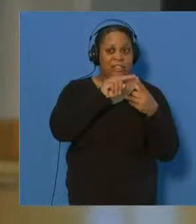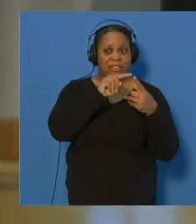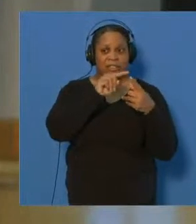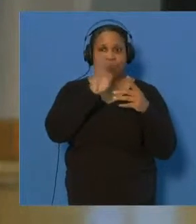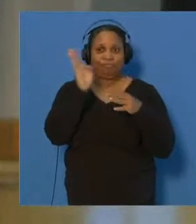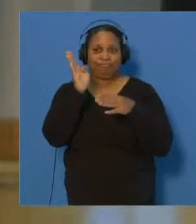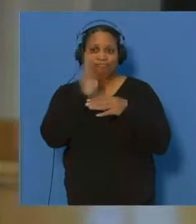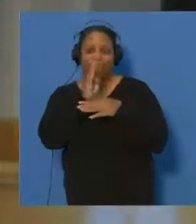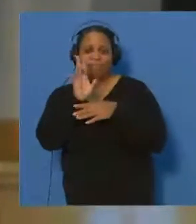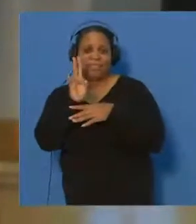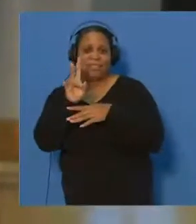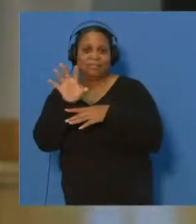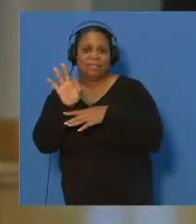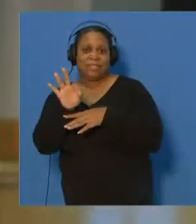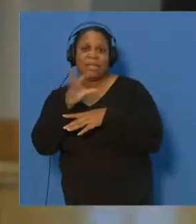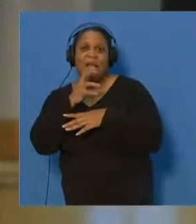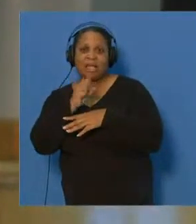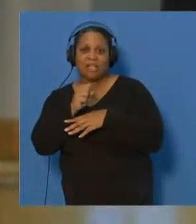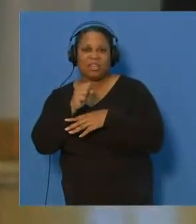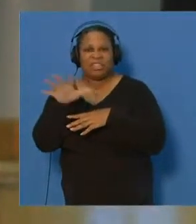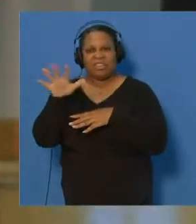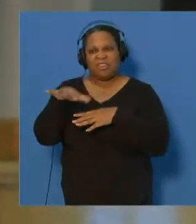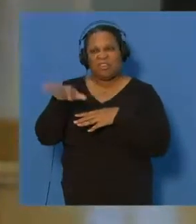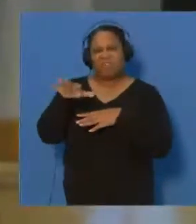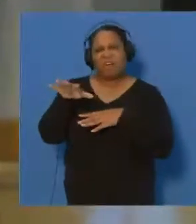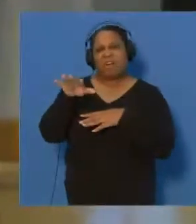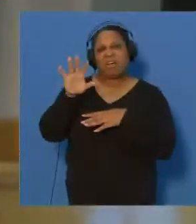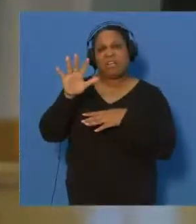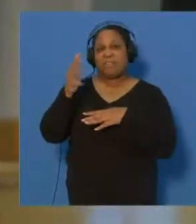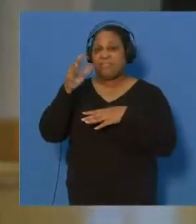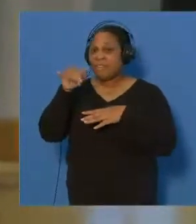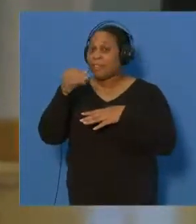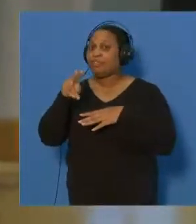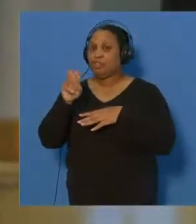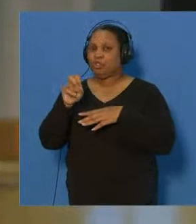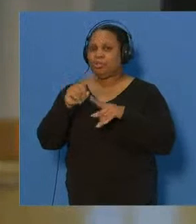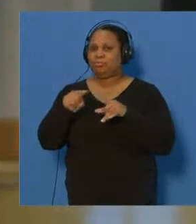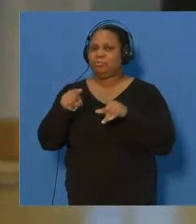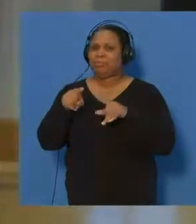look at a peak date of around the 5th of June. But these are all